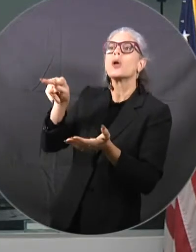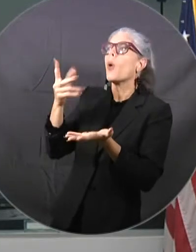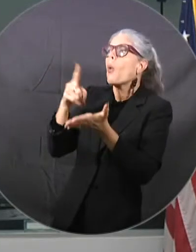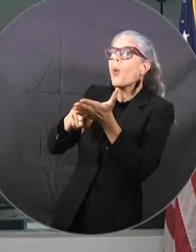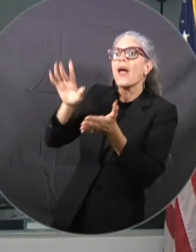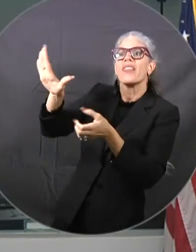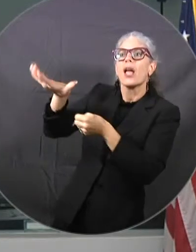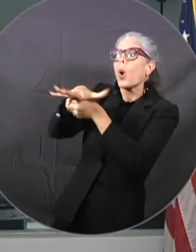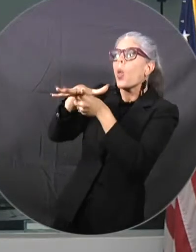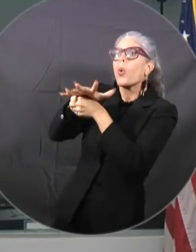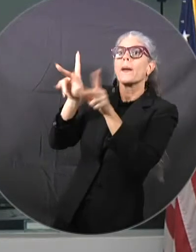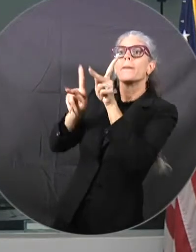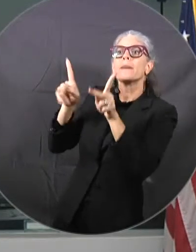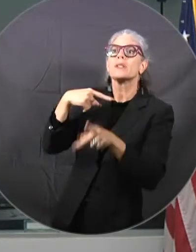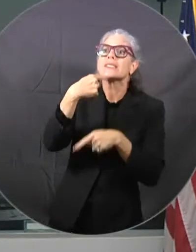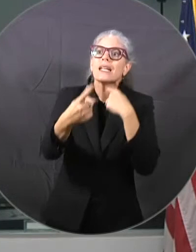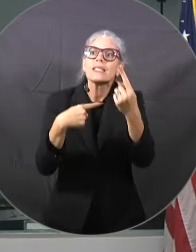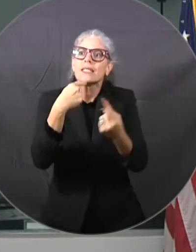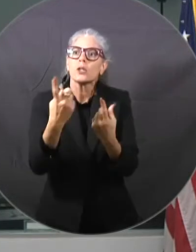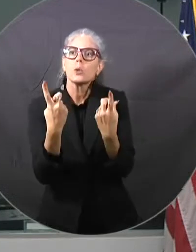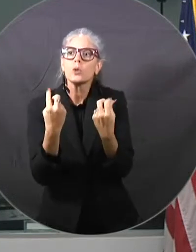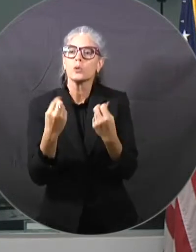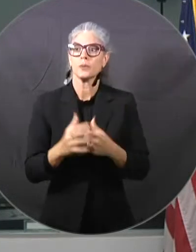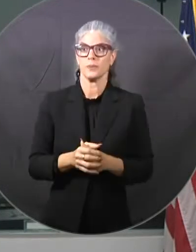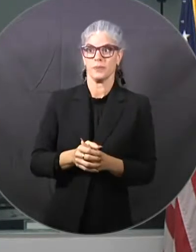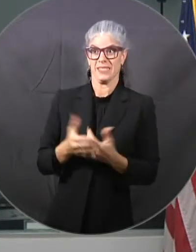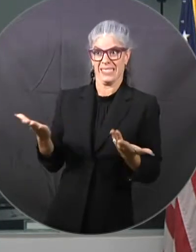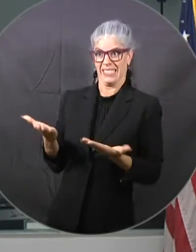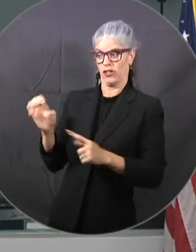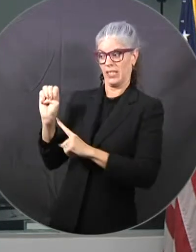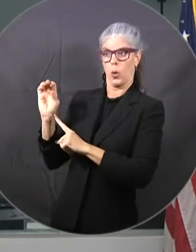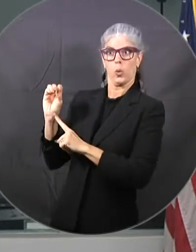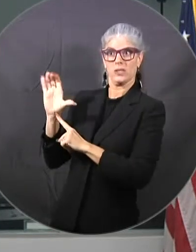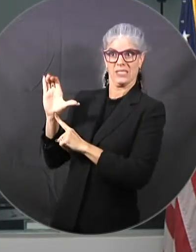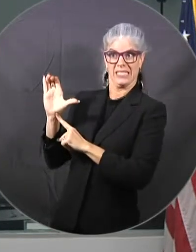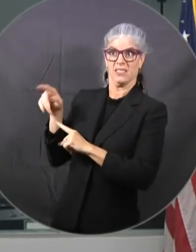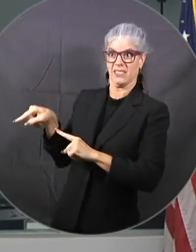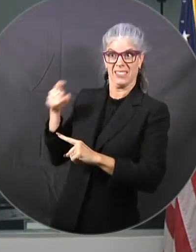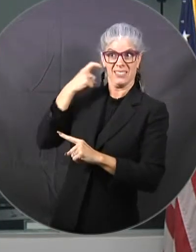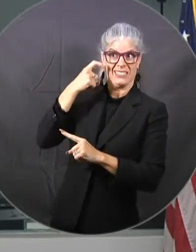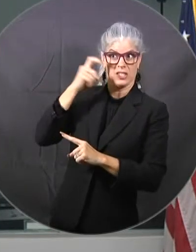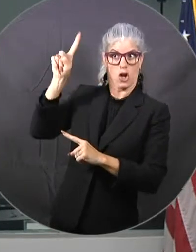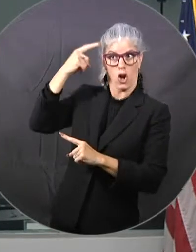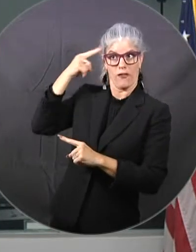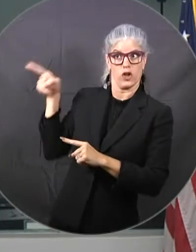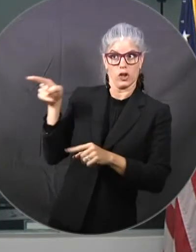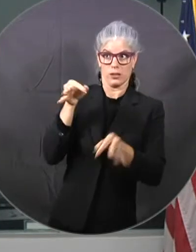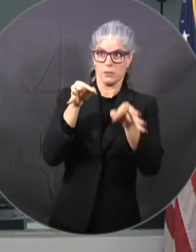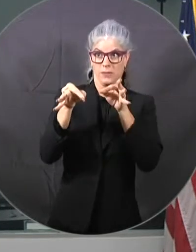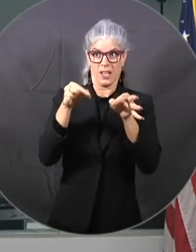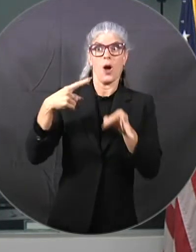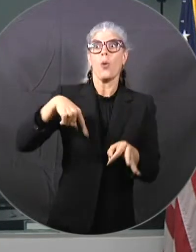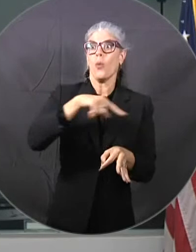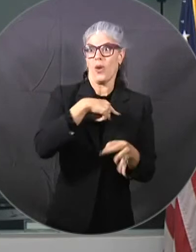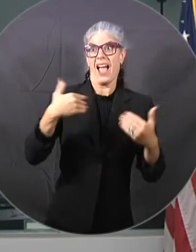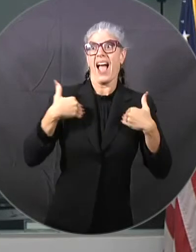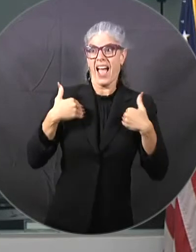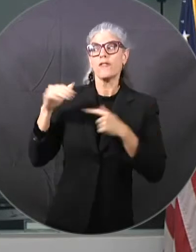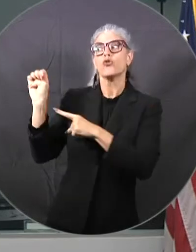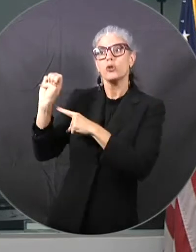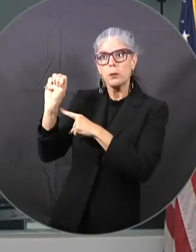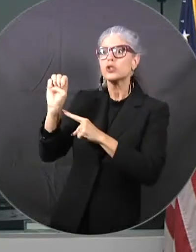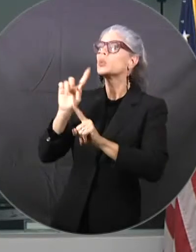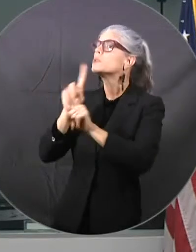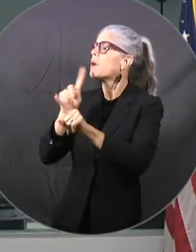Operations Center, you heard the governor talk about the full depth and breadth of the state emergency response team, from DOT, the Department